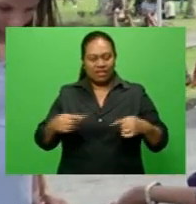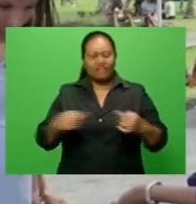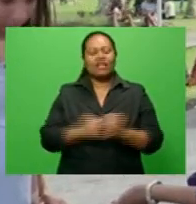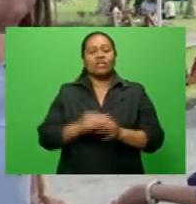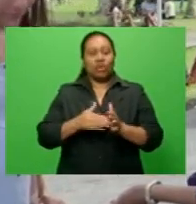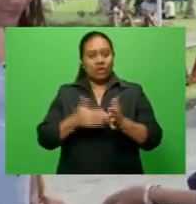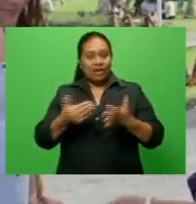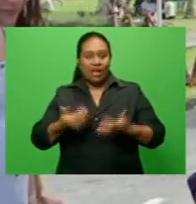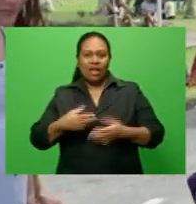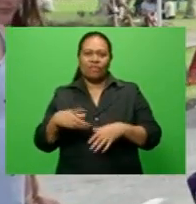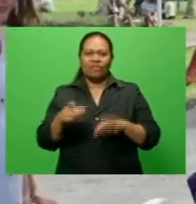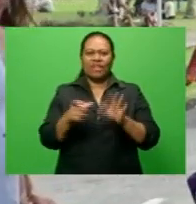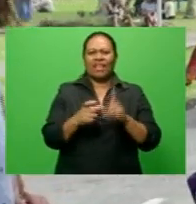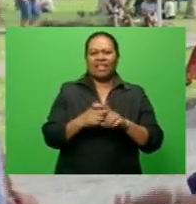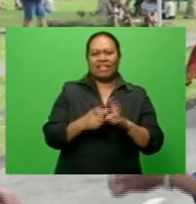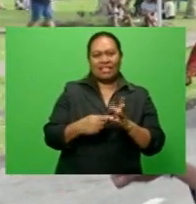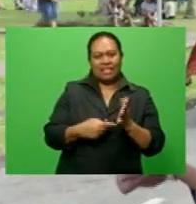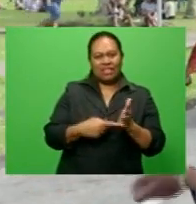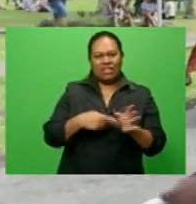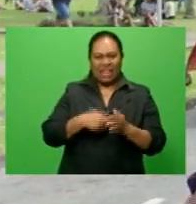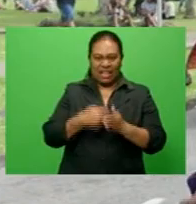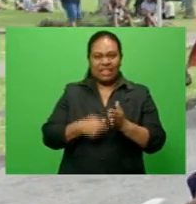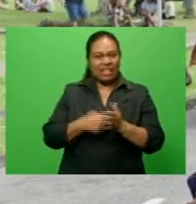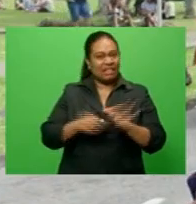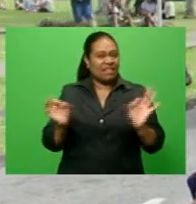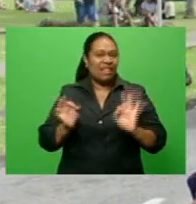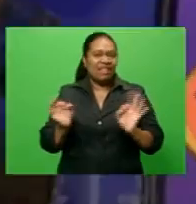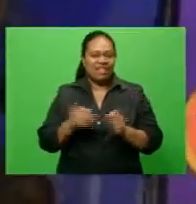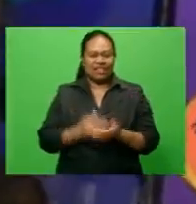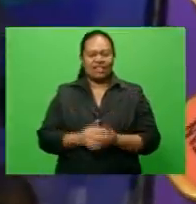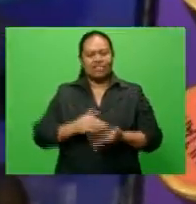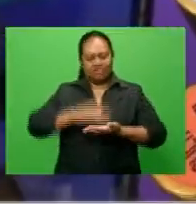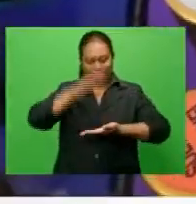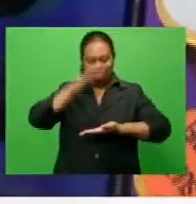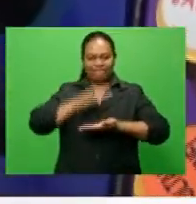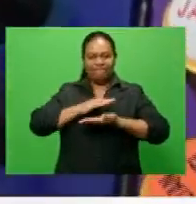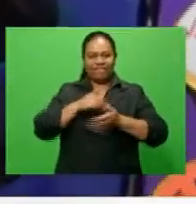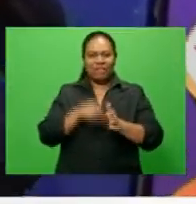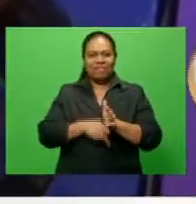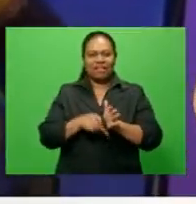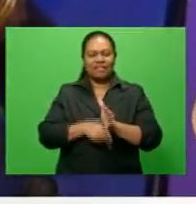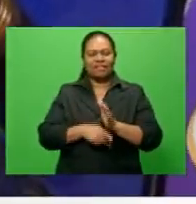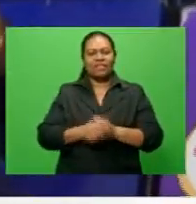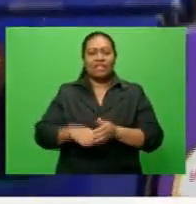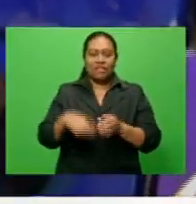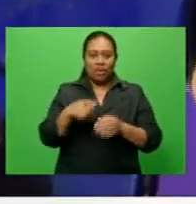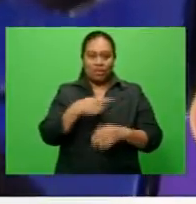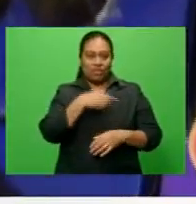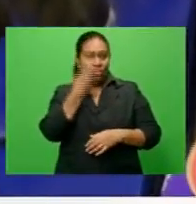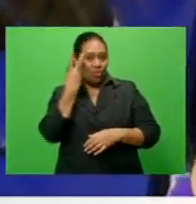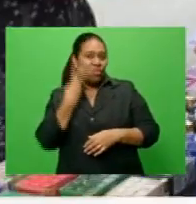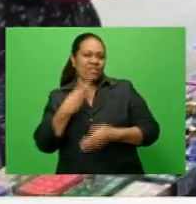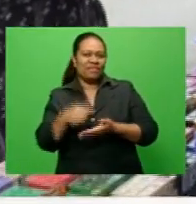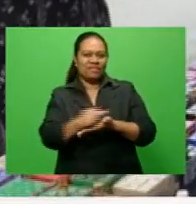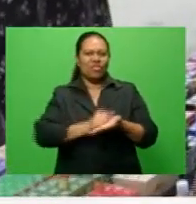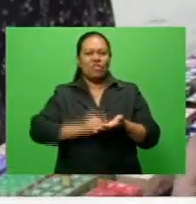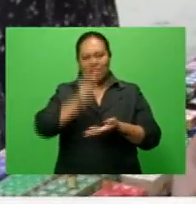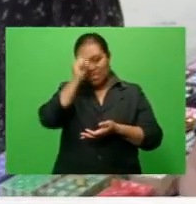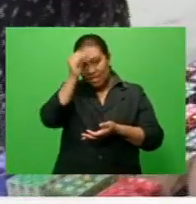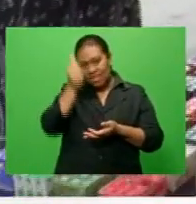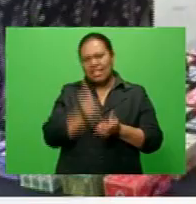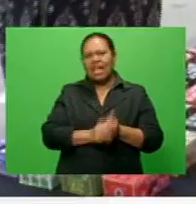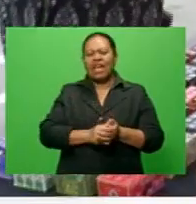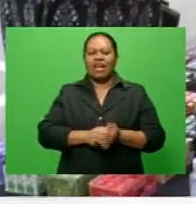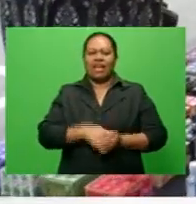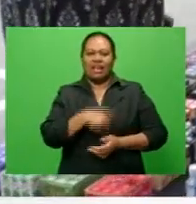no more duty for the perfumes now, we have put our price down. Bibi, who purchases her perfume products from India, Malaysia